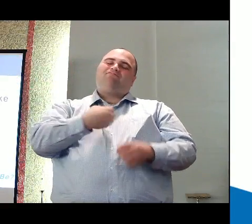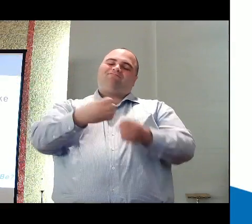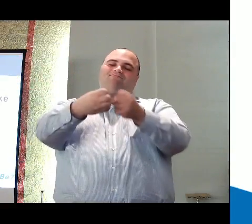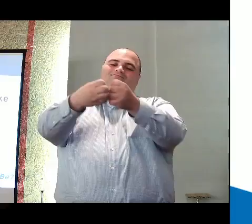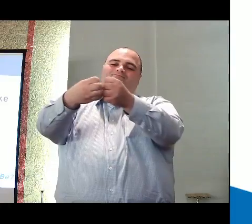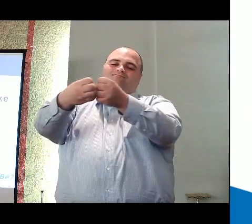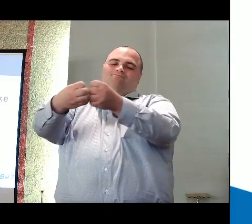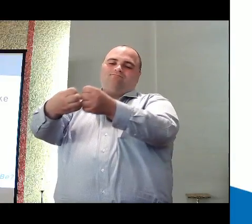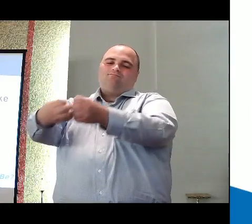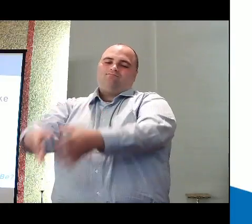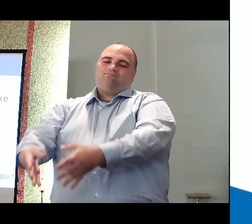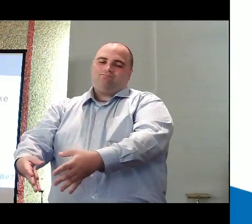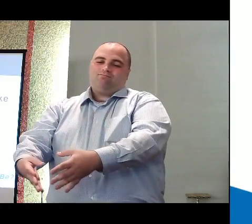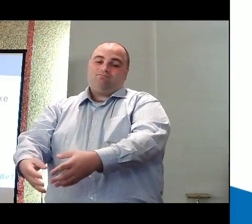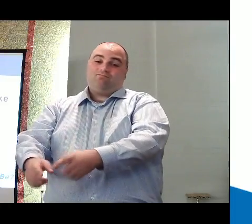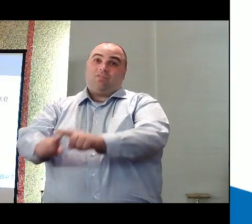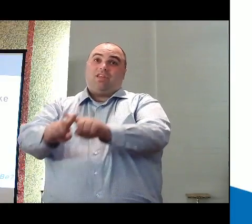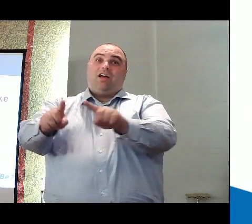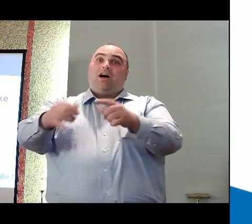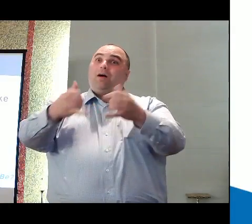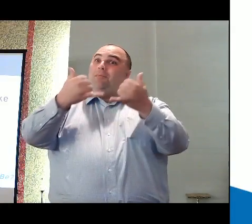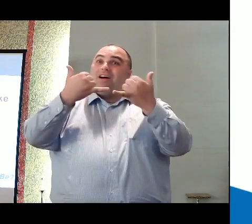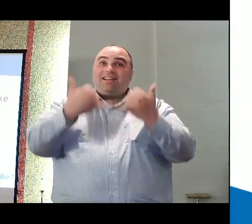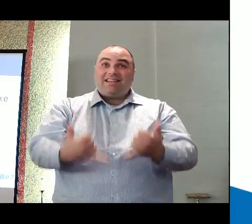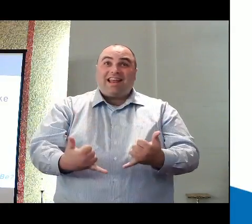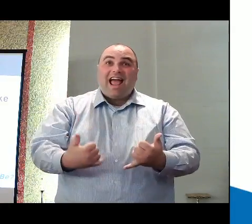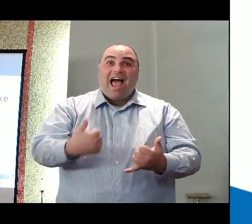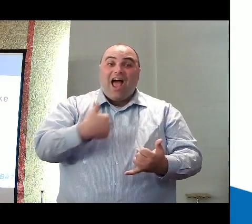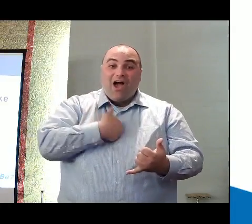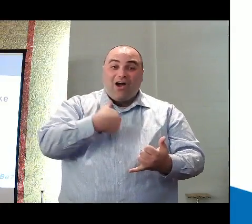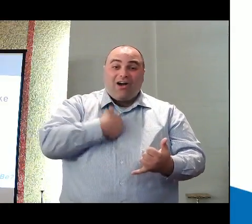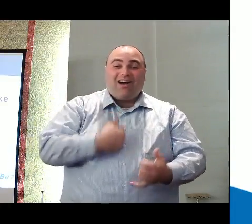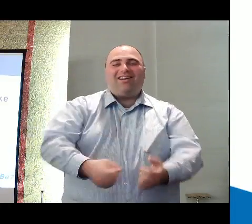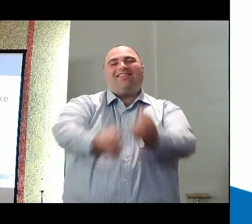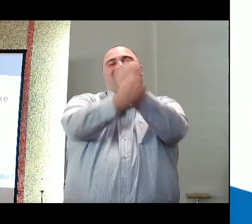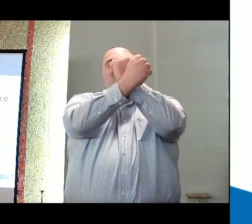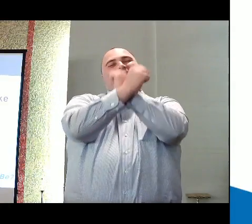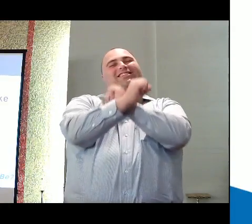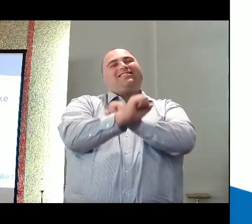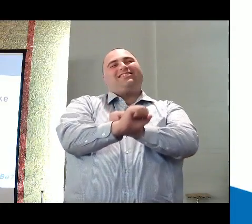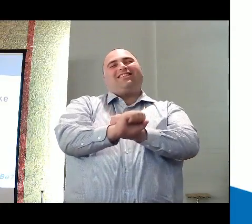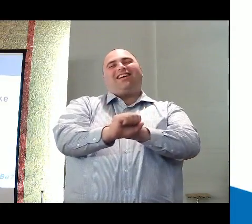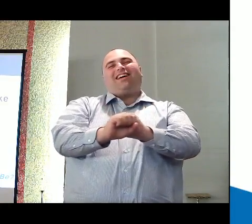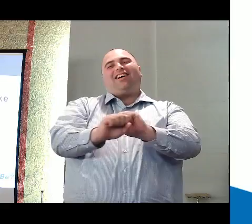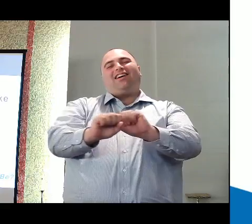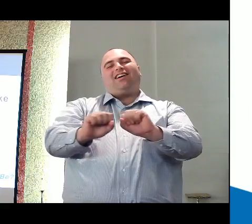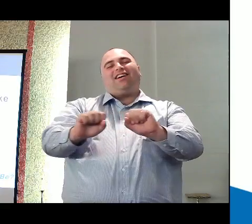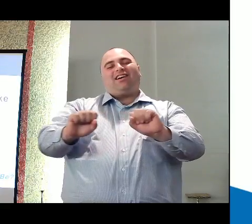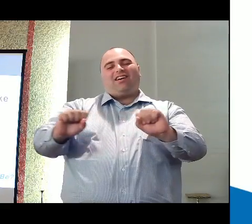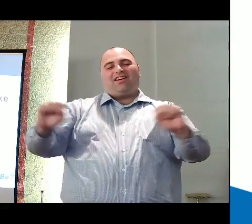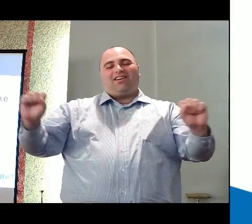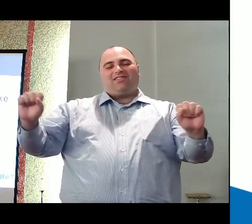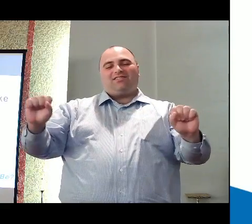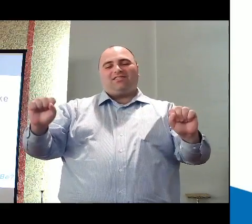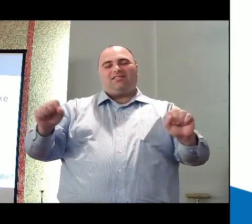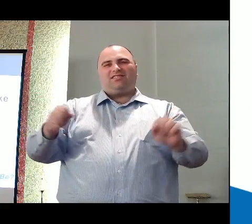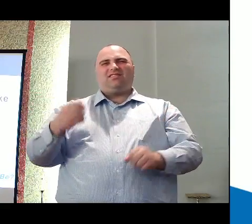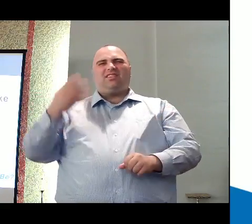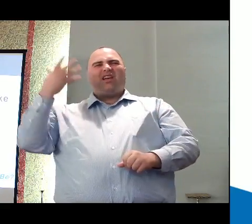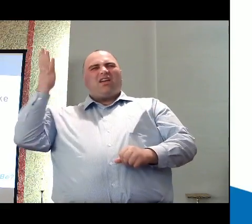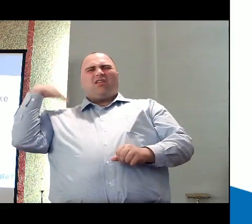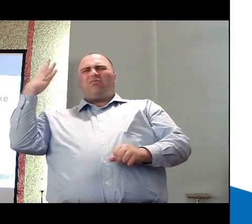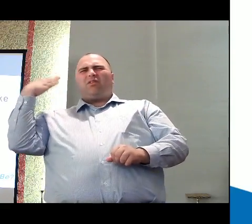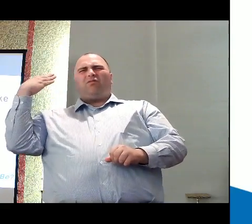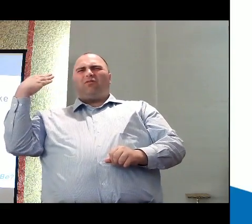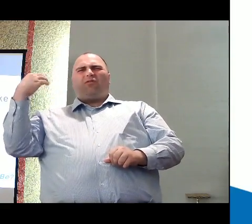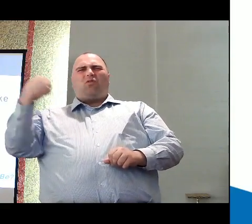Father, Lord, I thank you so much for my sister and for the strength that she's given. I once was lost, her thoughts are